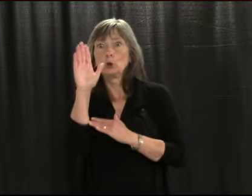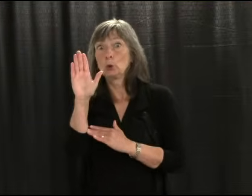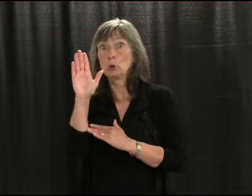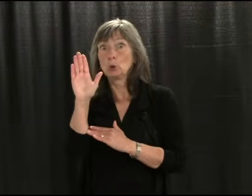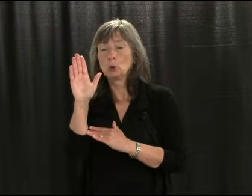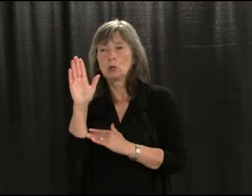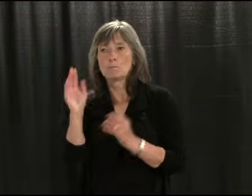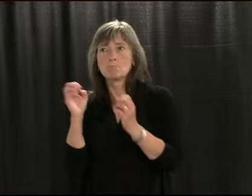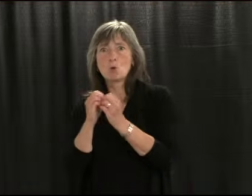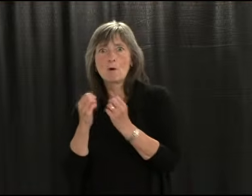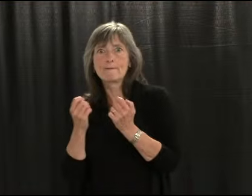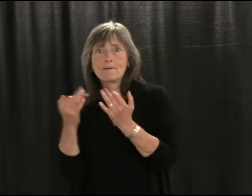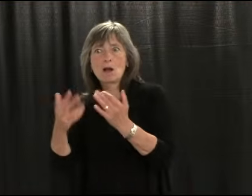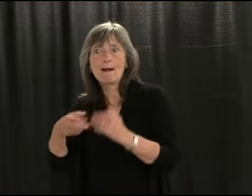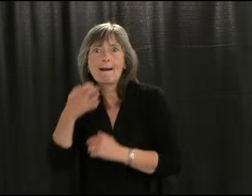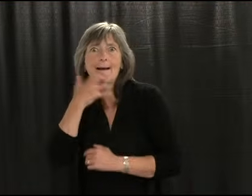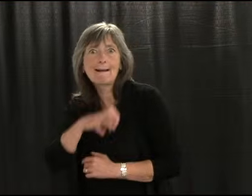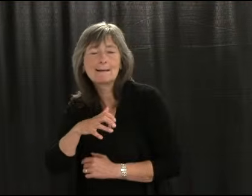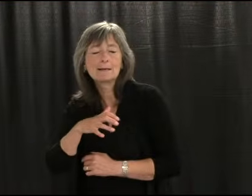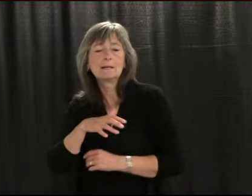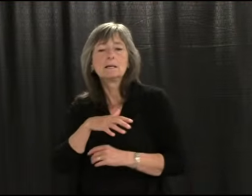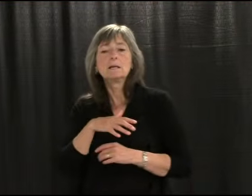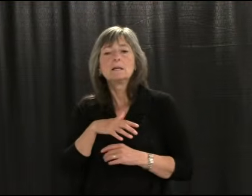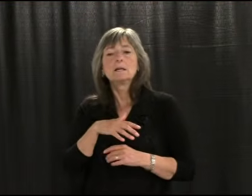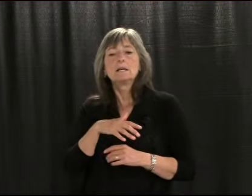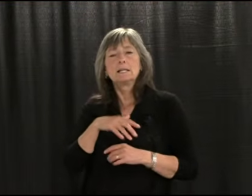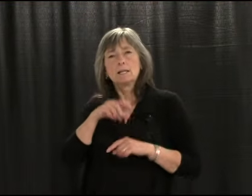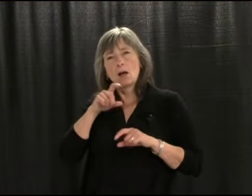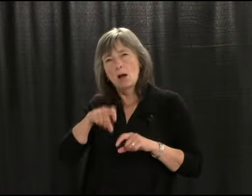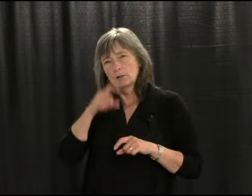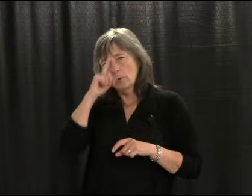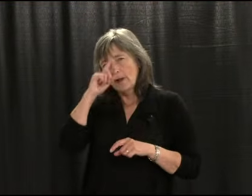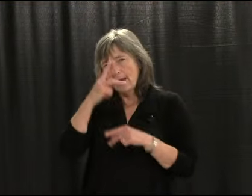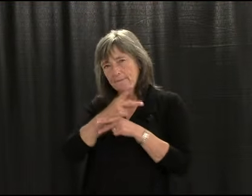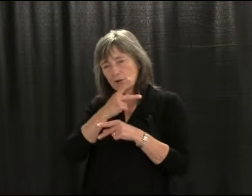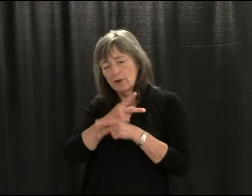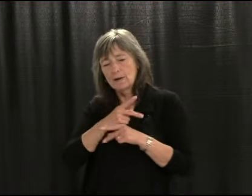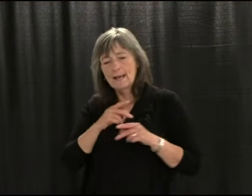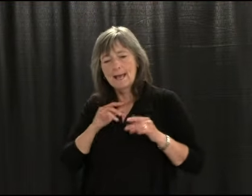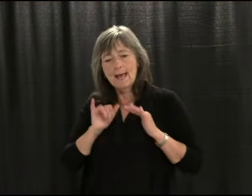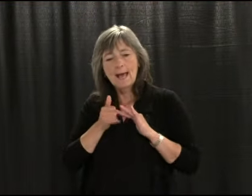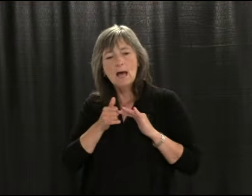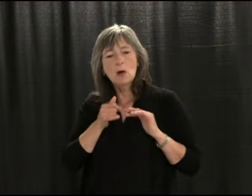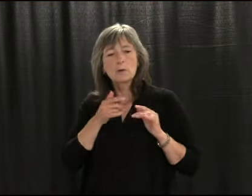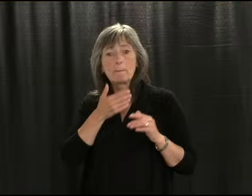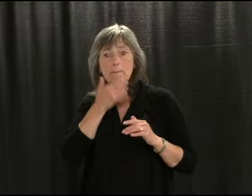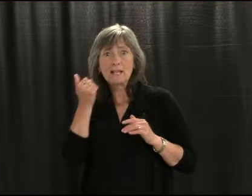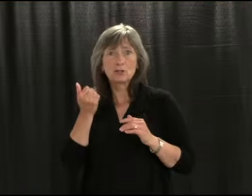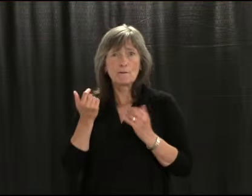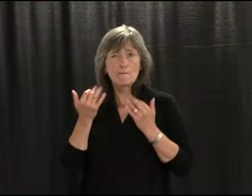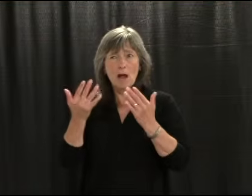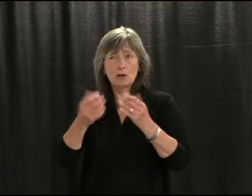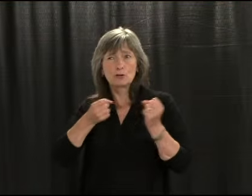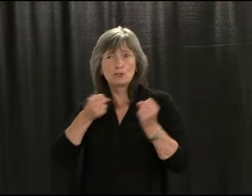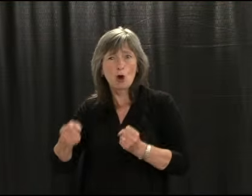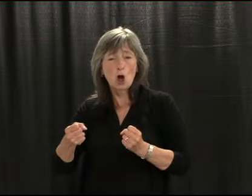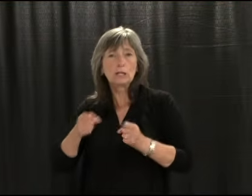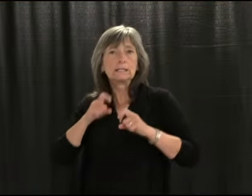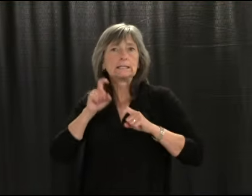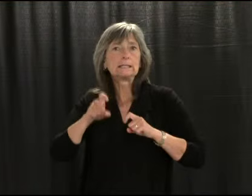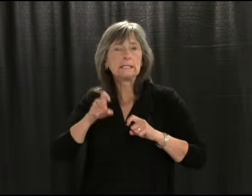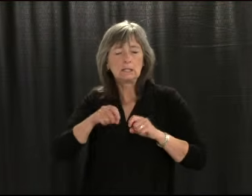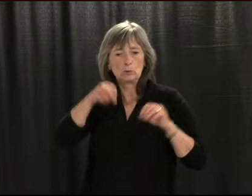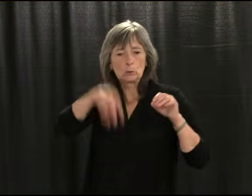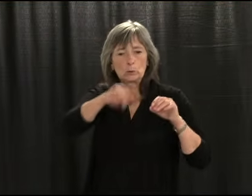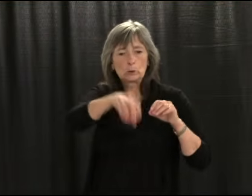afternoon. Missions are timed to allow consistent coverage over the maximum active time. The incident commanders